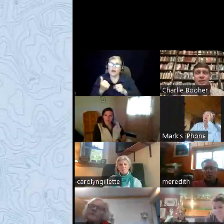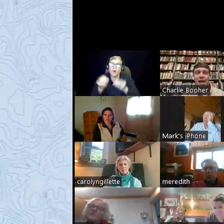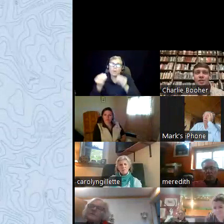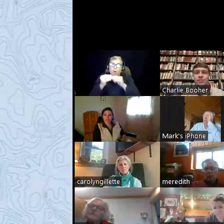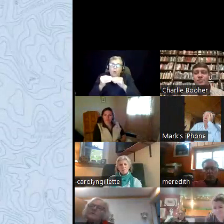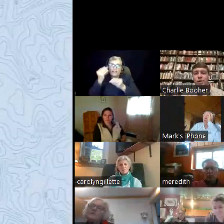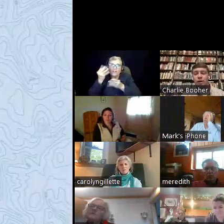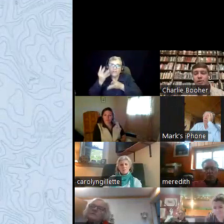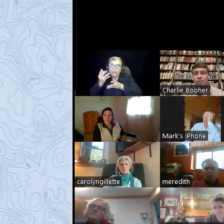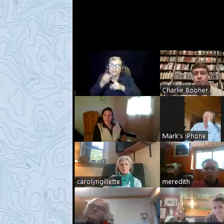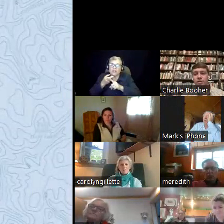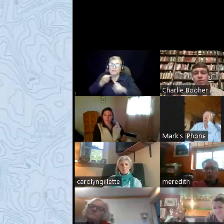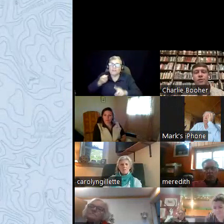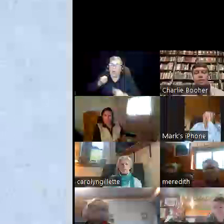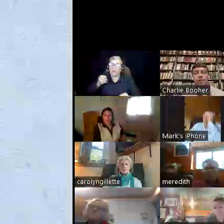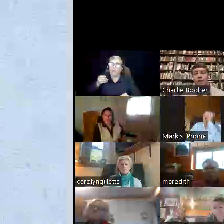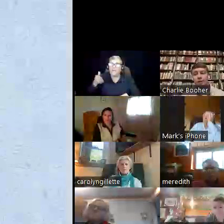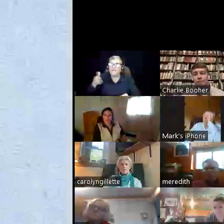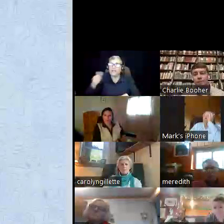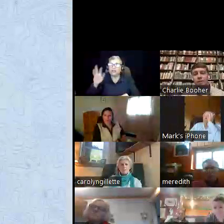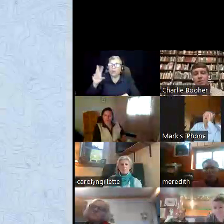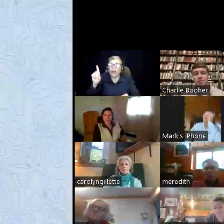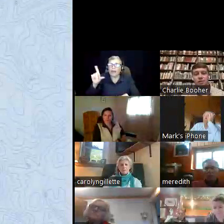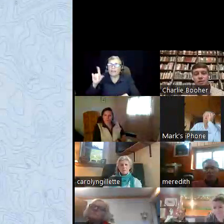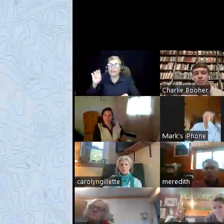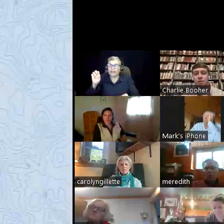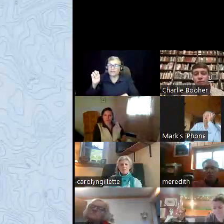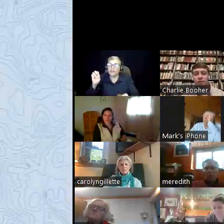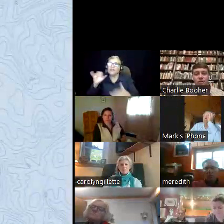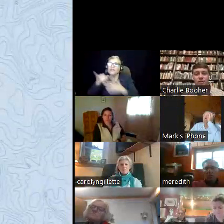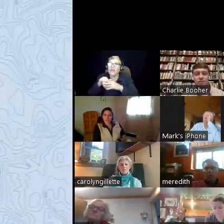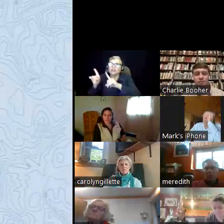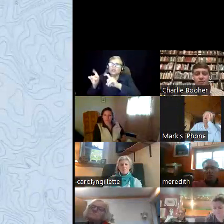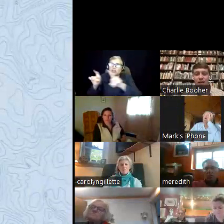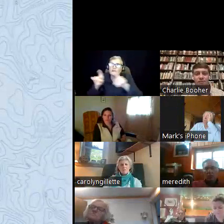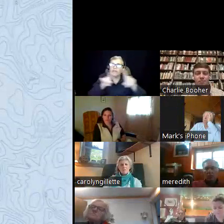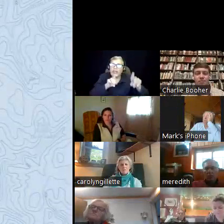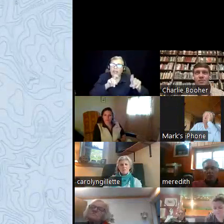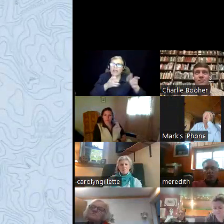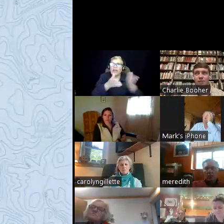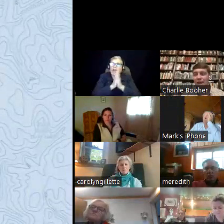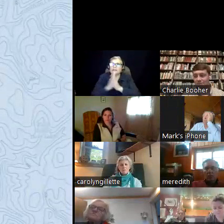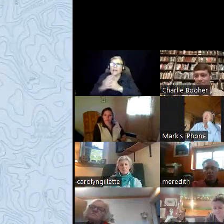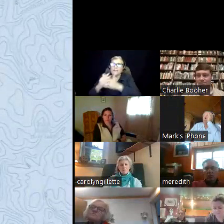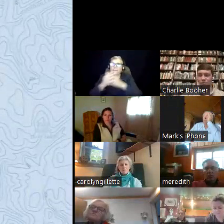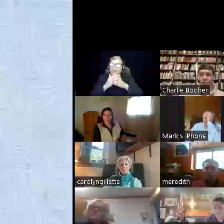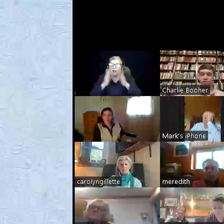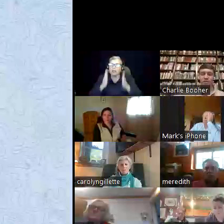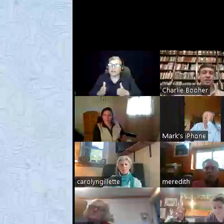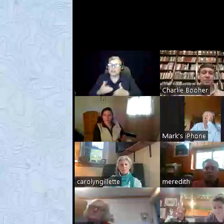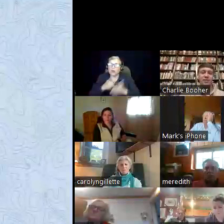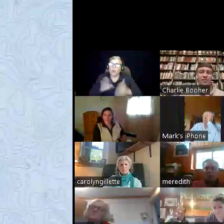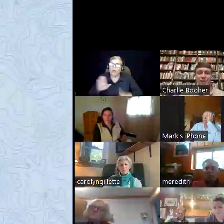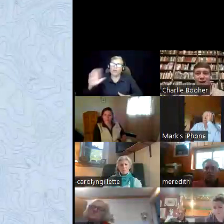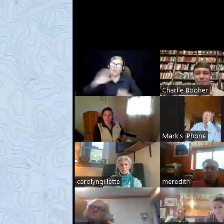on the attitudes of Americans towards hunting, fishing, and trapping. That's in print. I